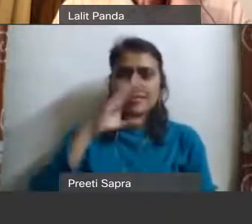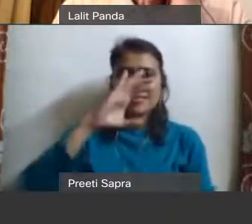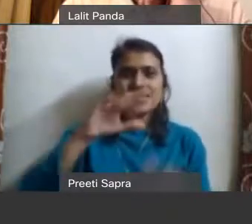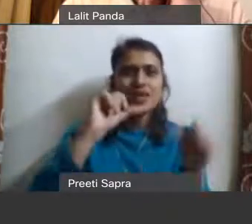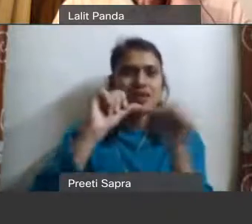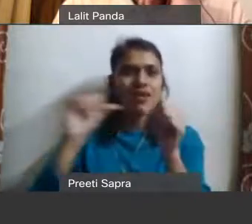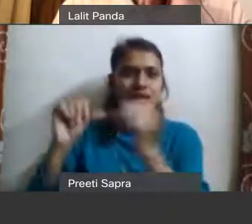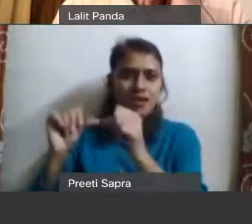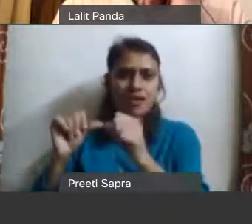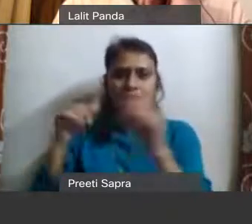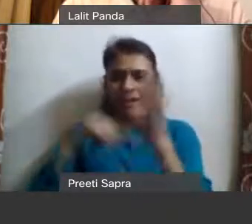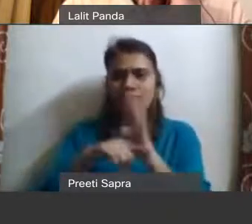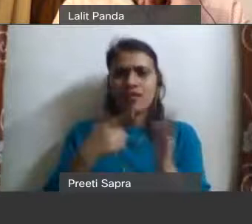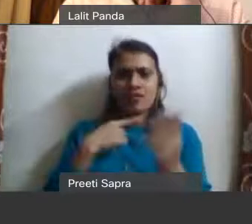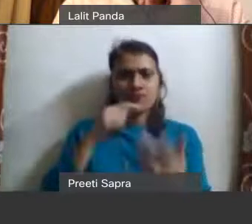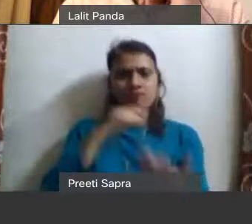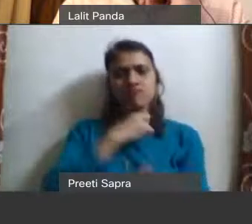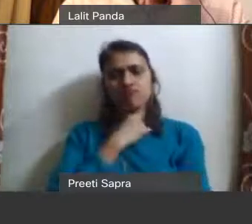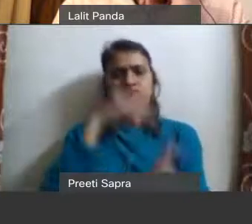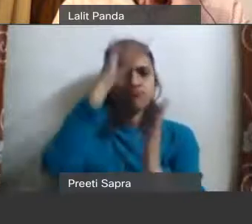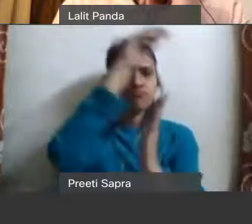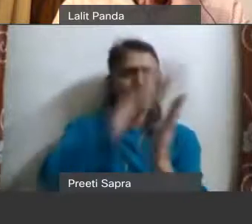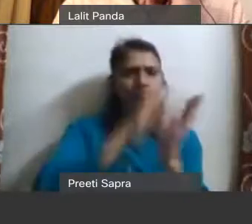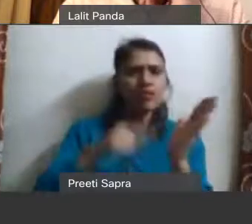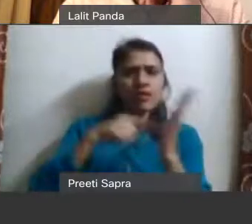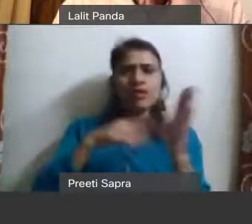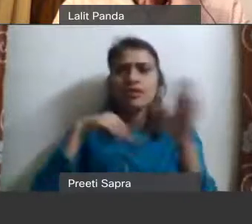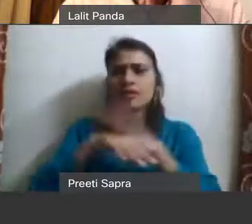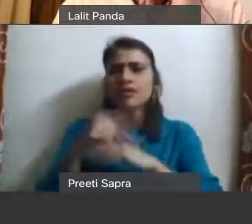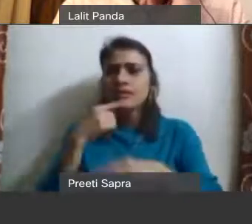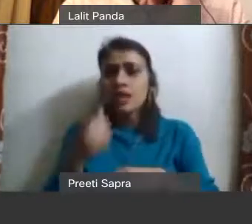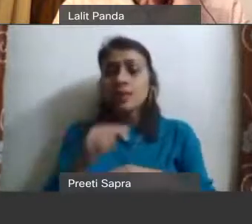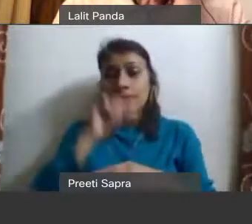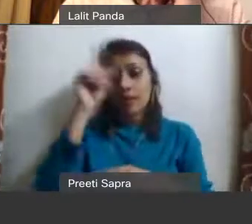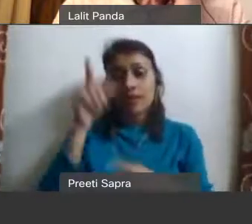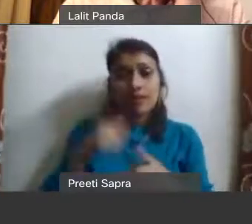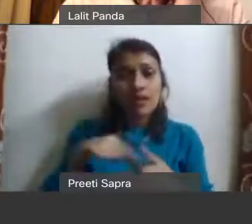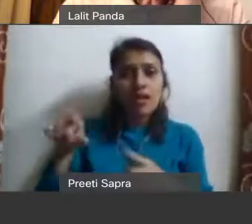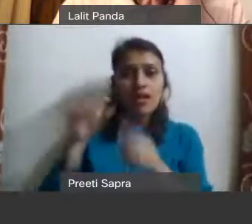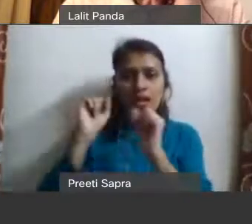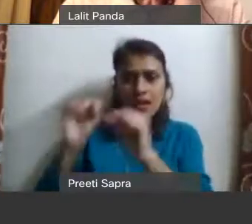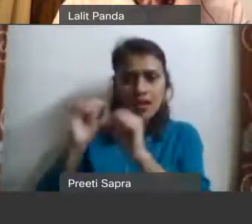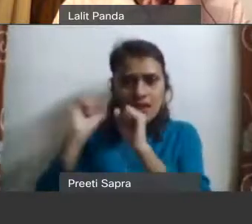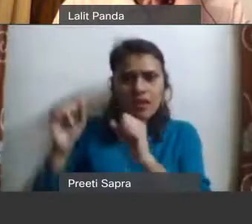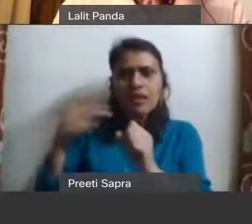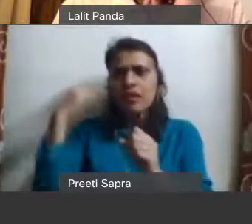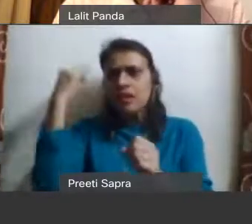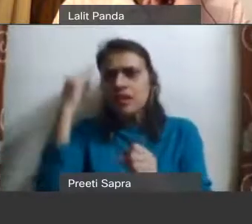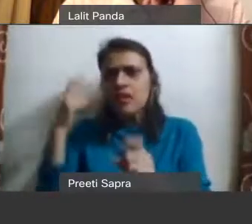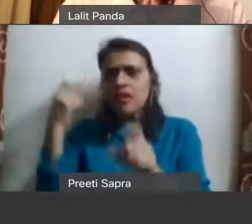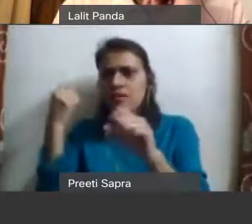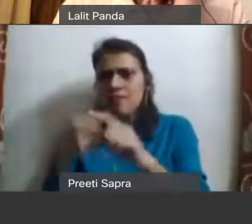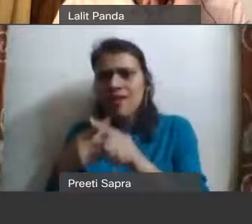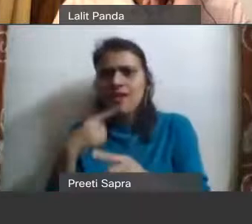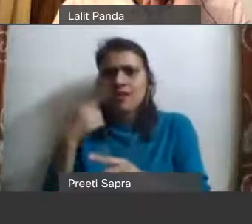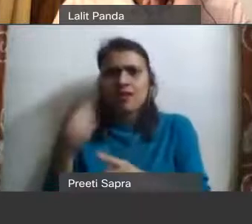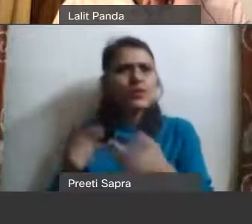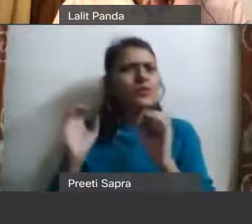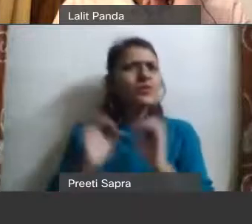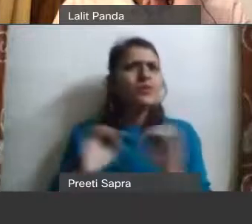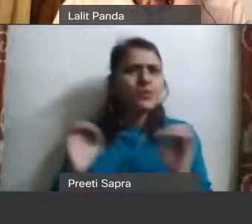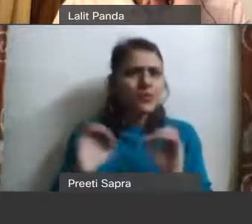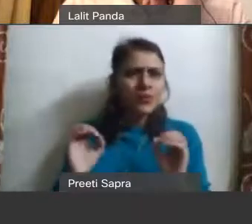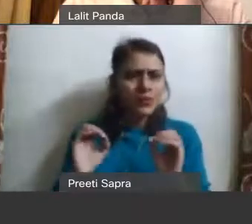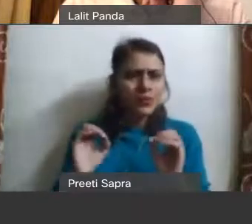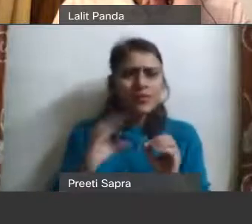just manifestly fails because state is unable to project any reasonable objective under which it has enacted the